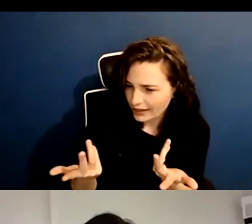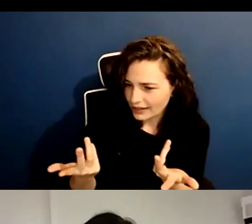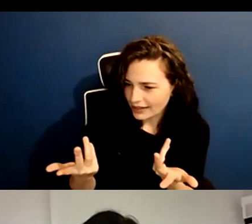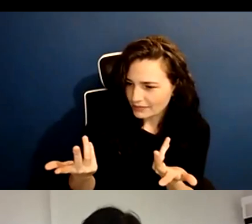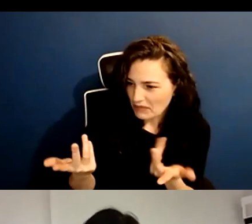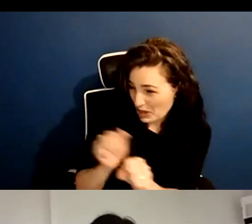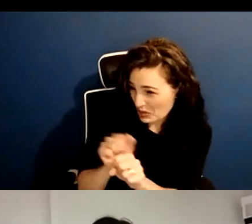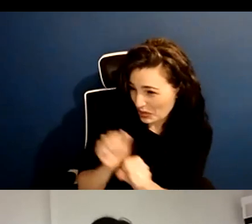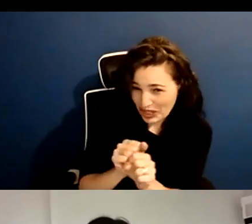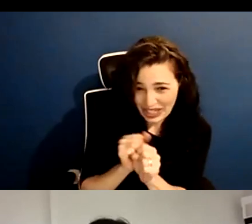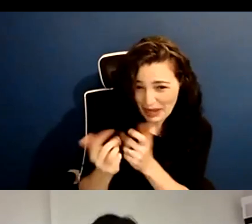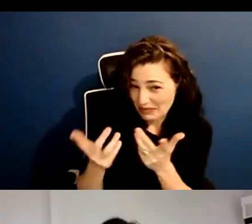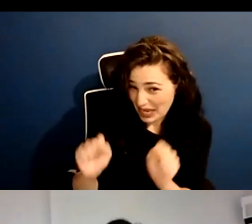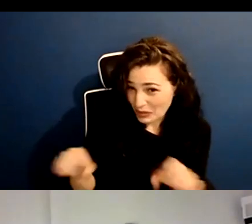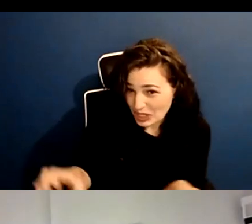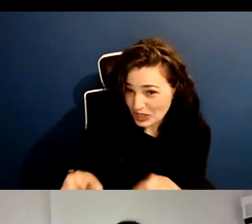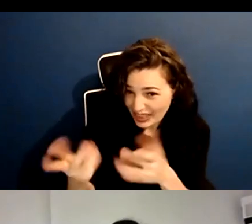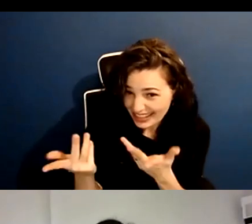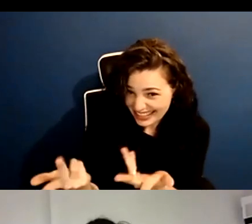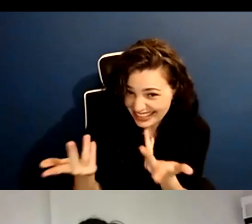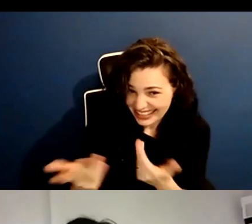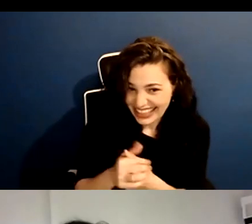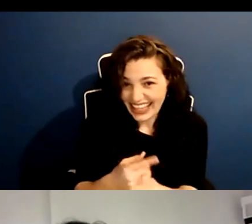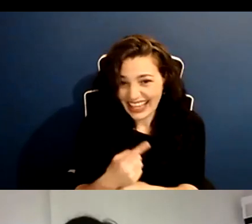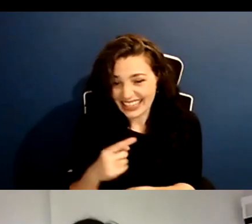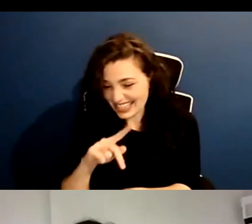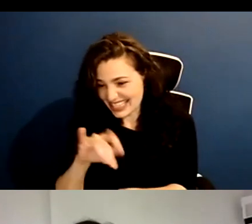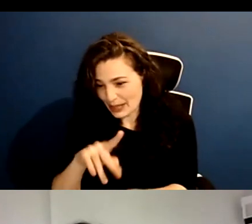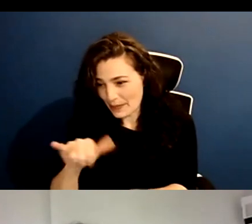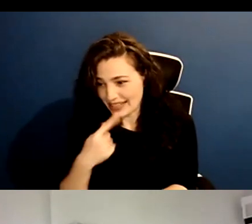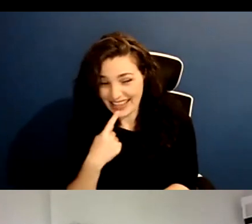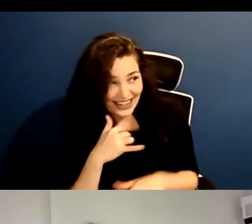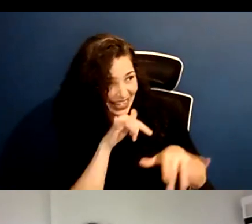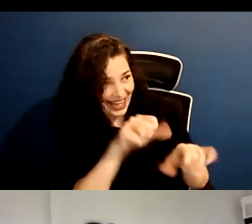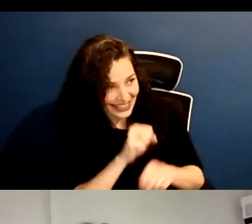Will you do it with me? And she said, yes. Yes.